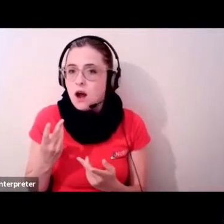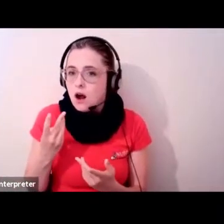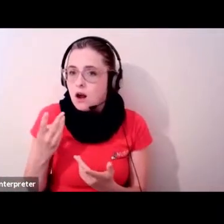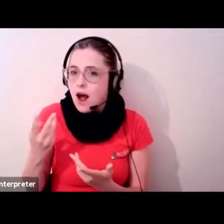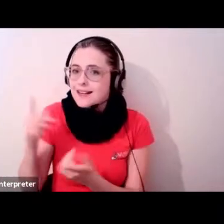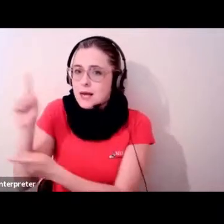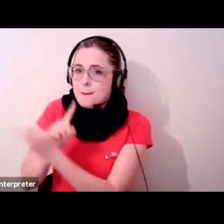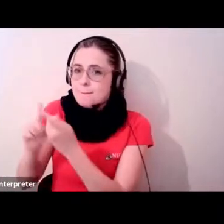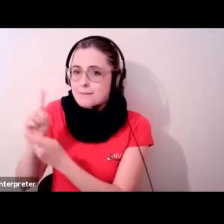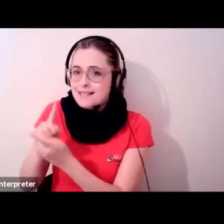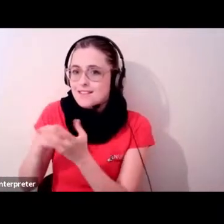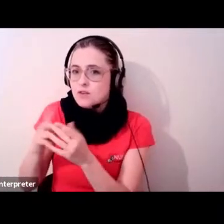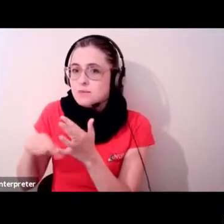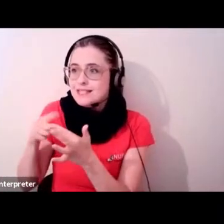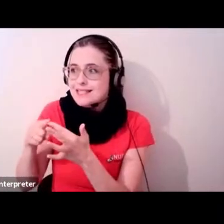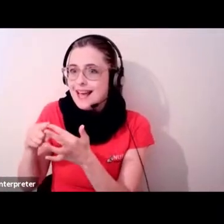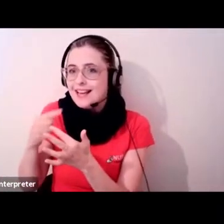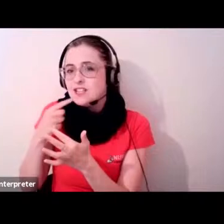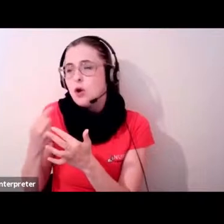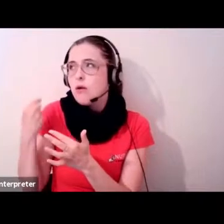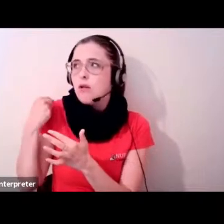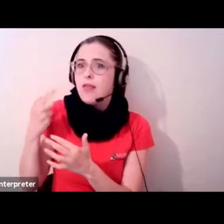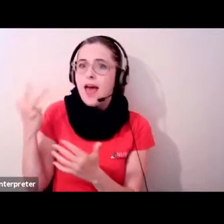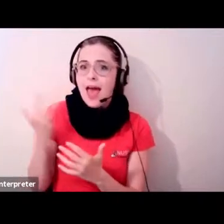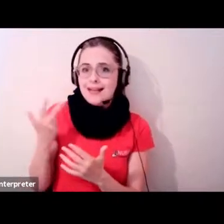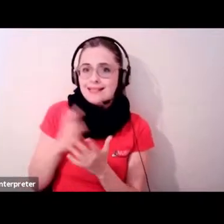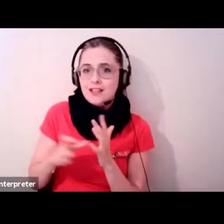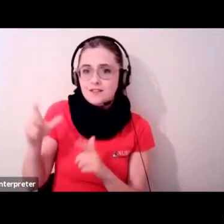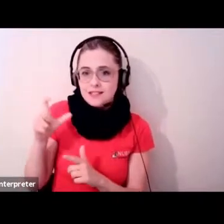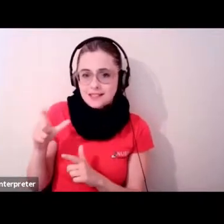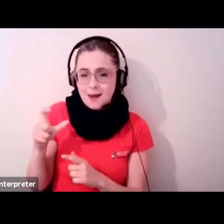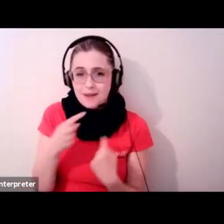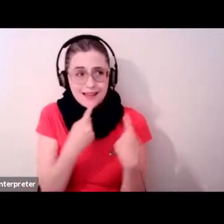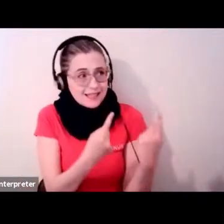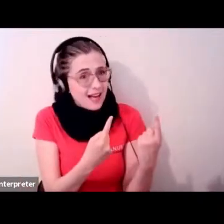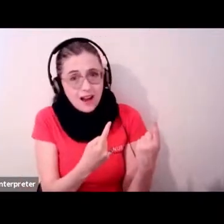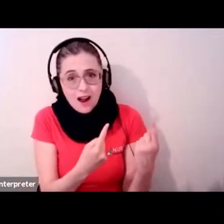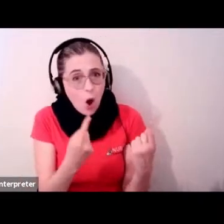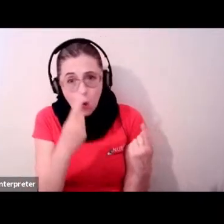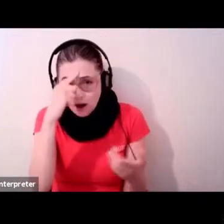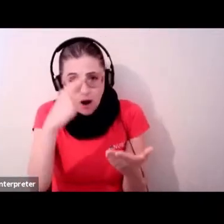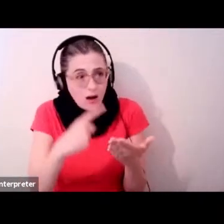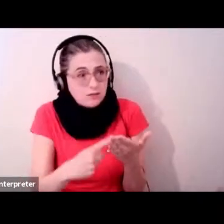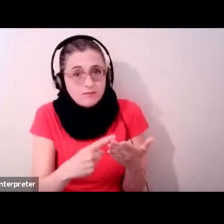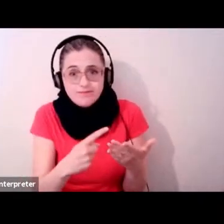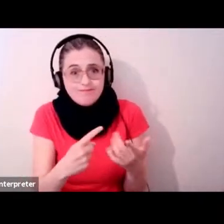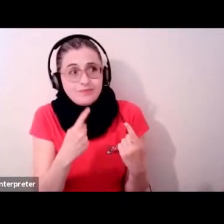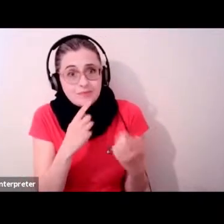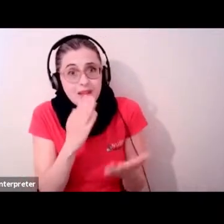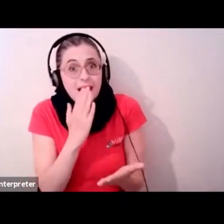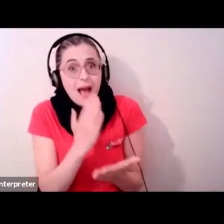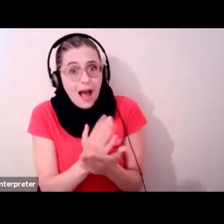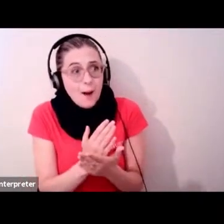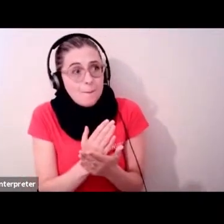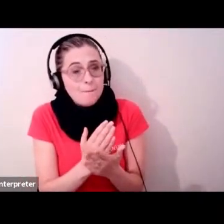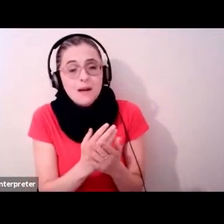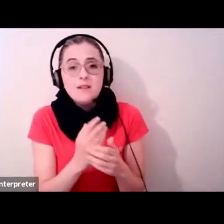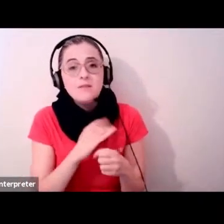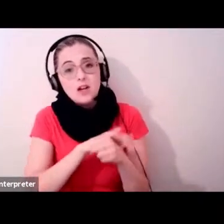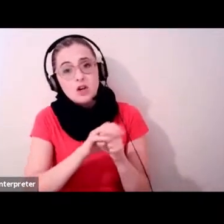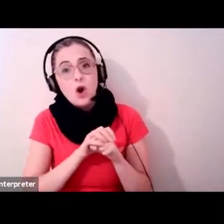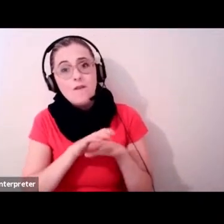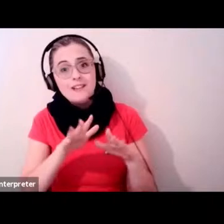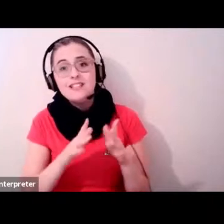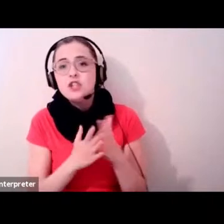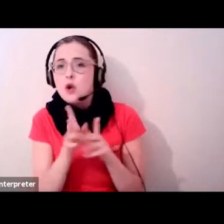December saying that they couldn't be certain with the new variant that the R rate would be below 1 if schools were open, and they were still the